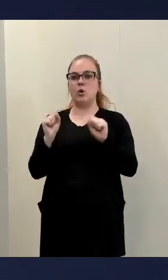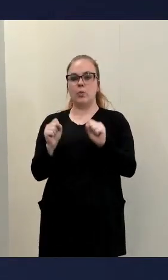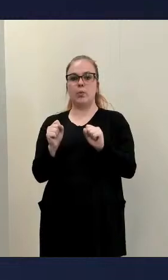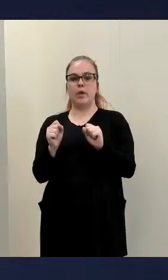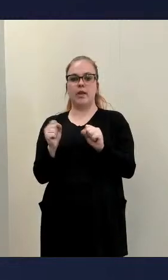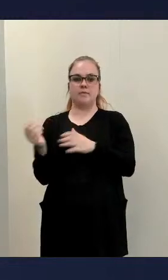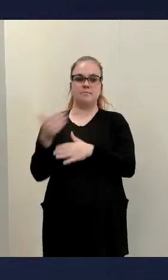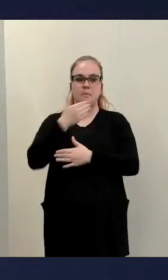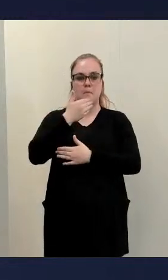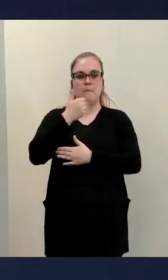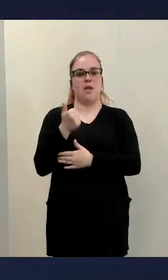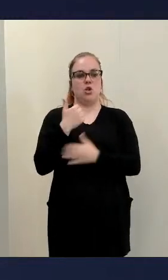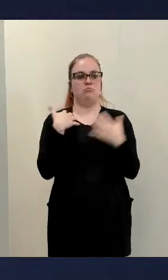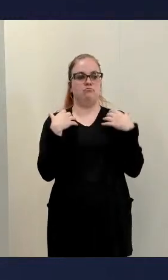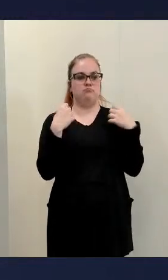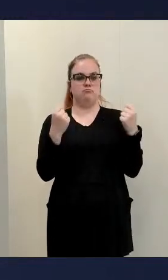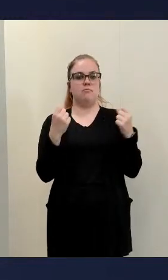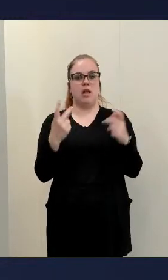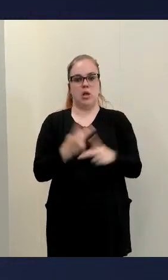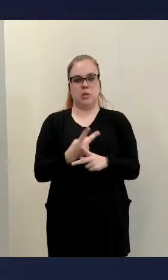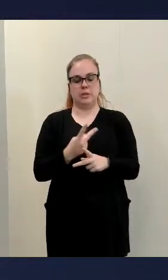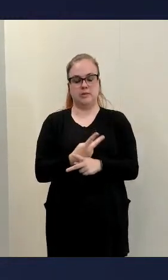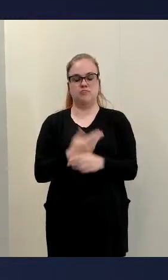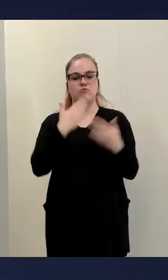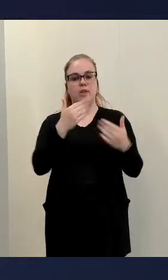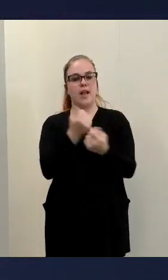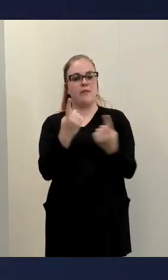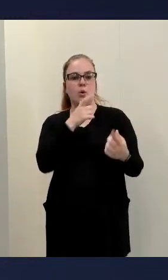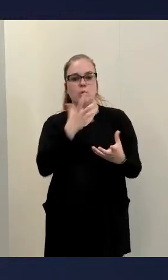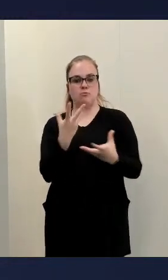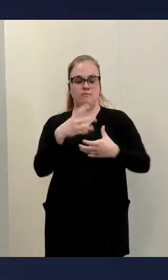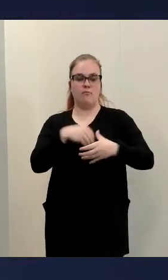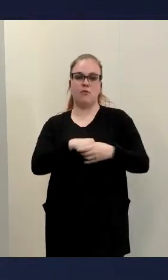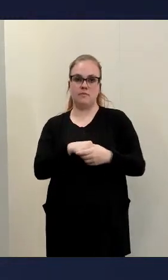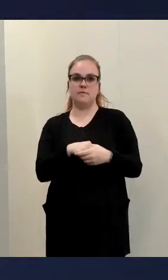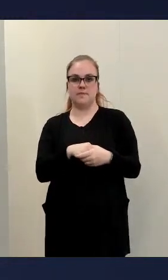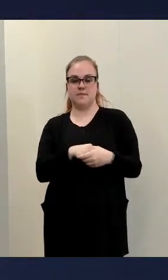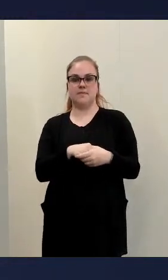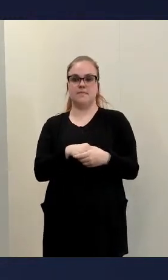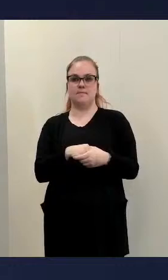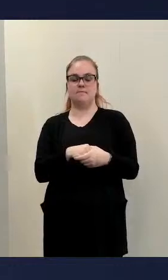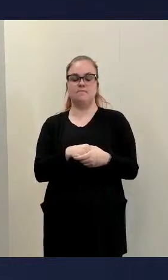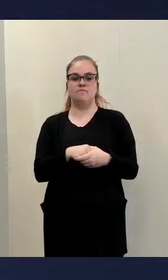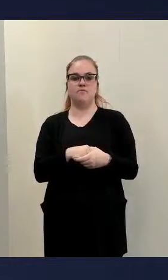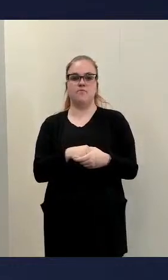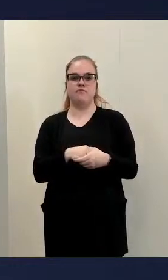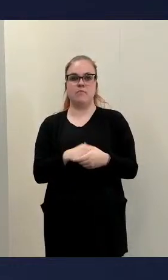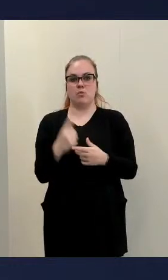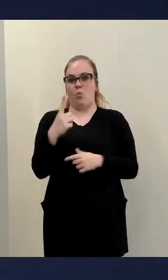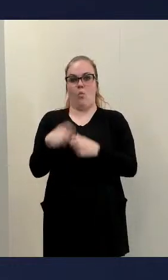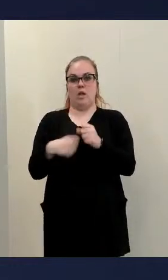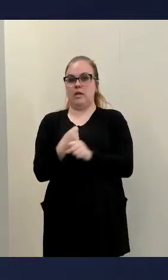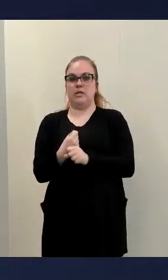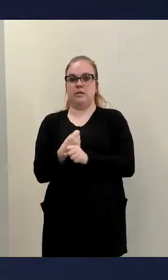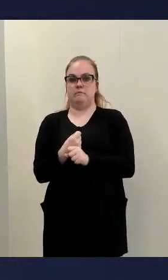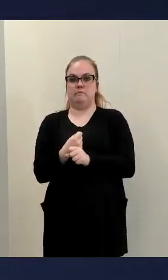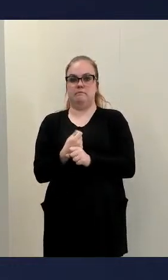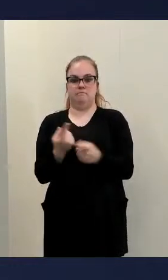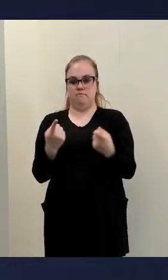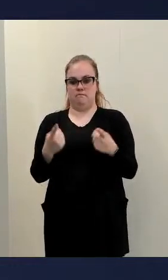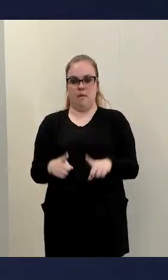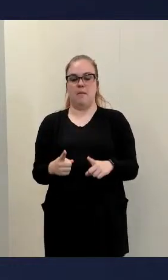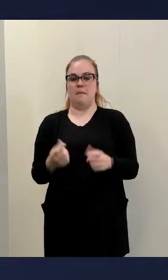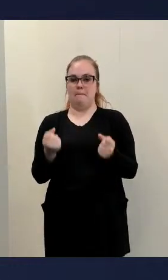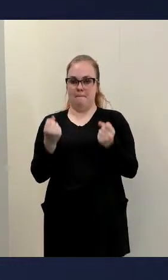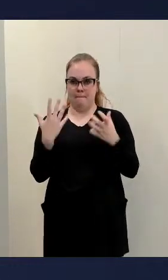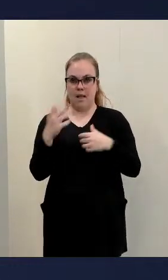deliver better health care. So I want to thank everybody who is involved in this process, because this is just 1 year. This is going to happen